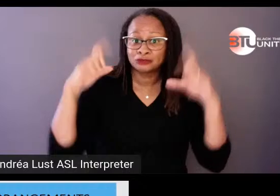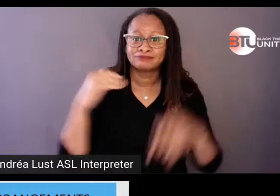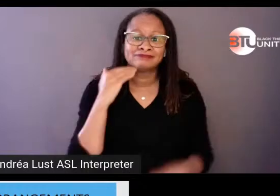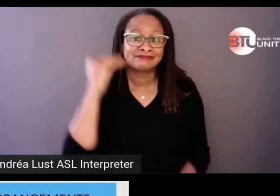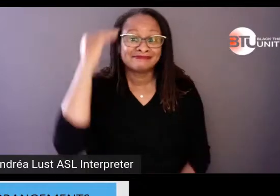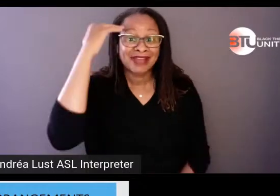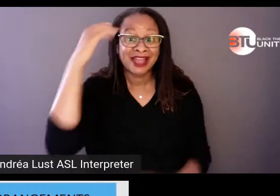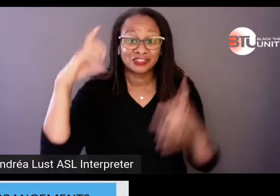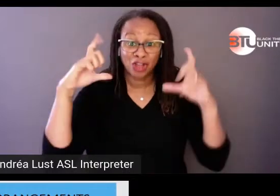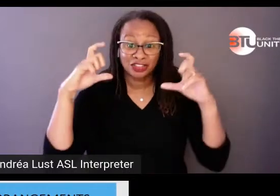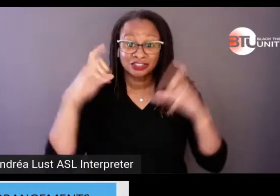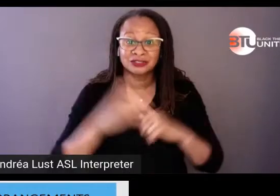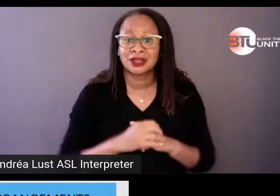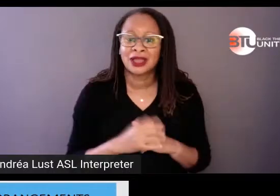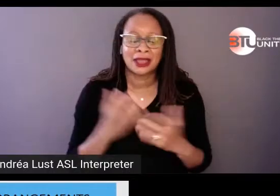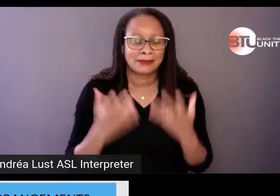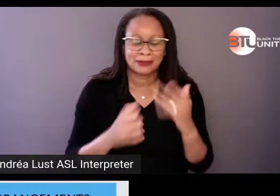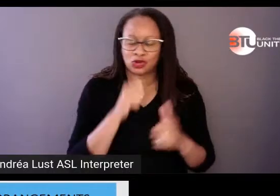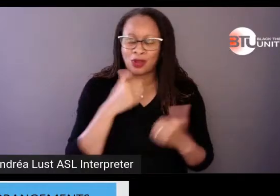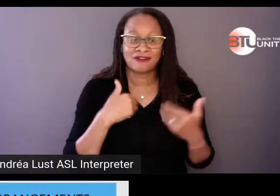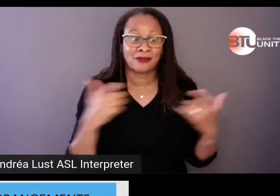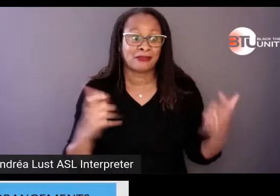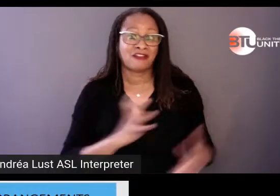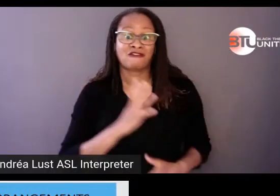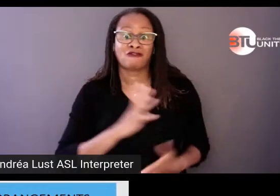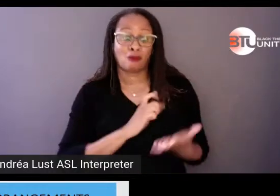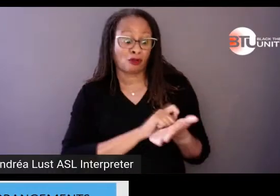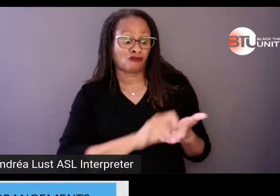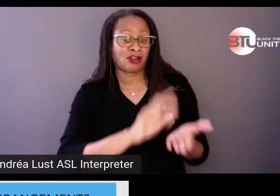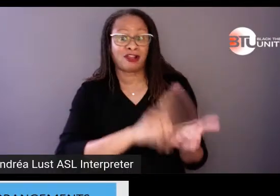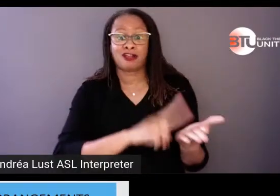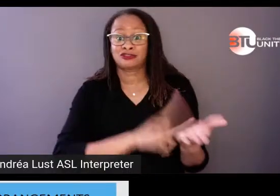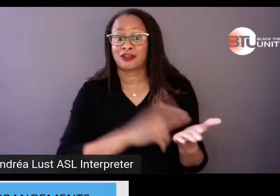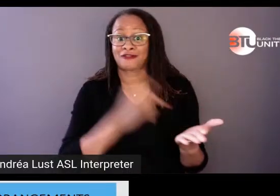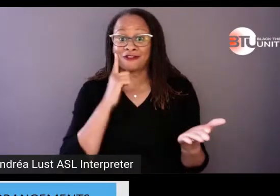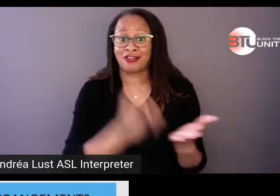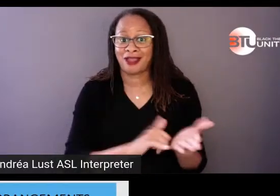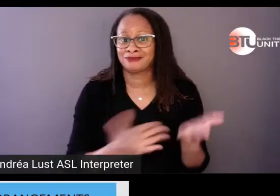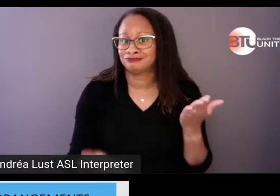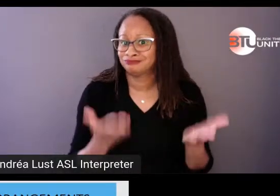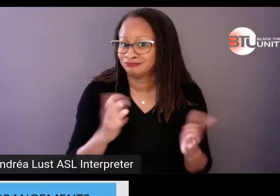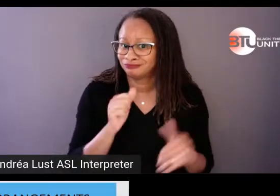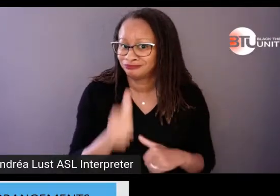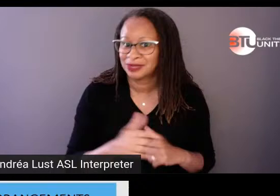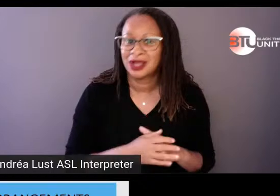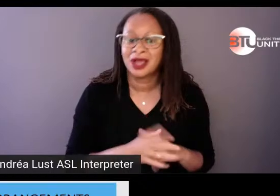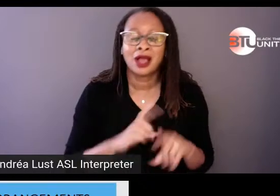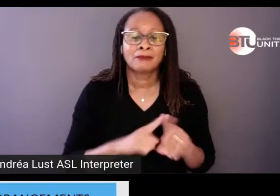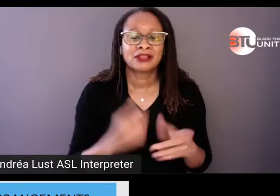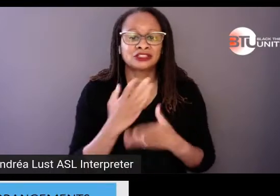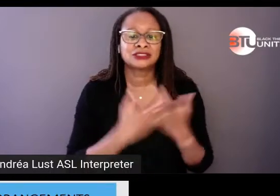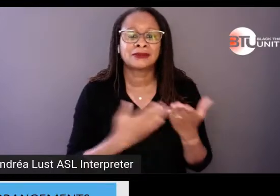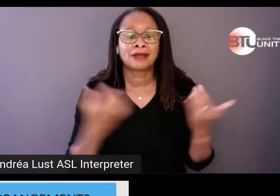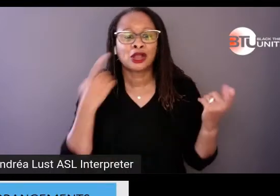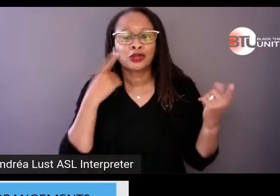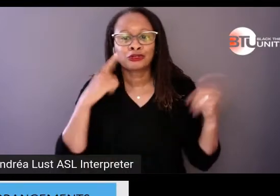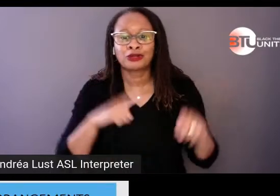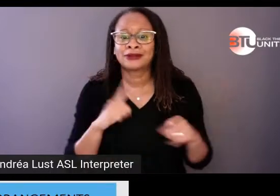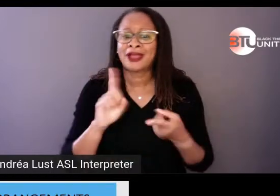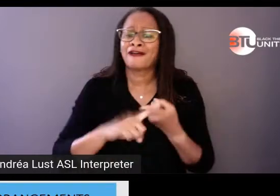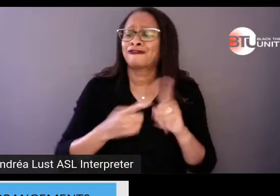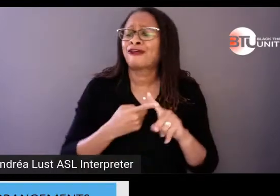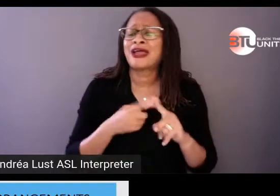you may not have some big formal written contract to do that, but there's some, you know, friend of a